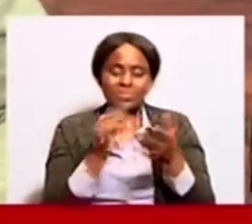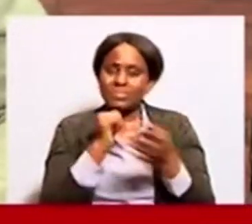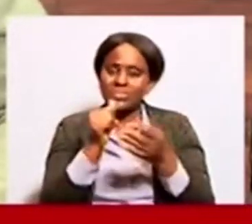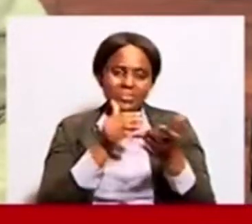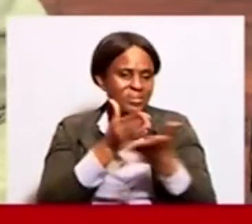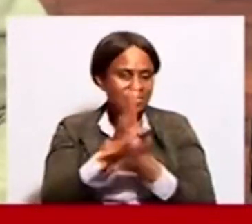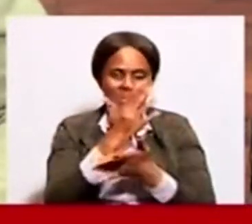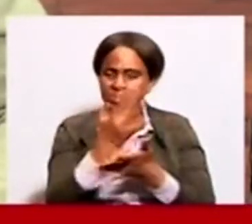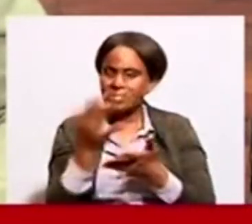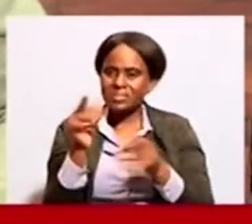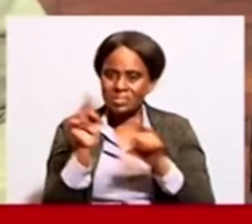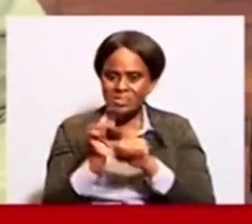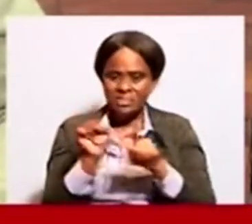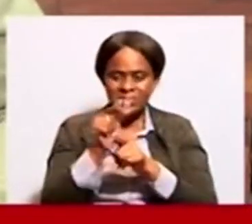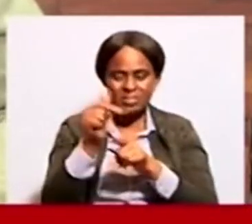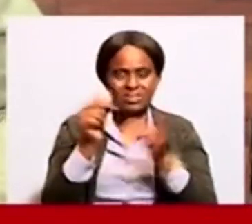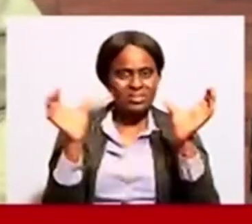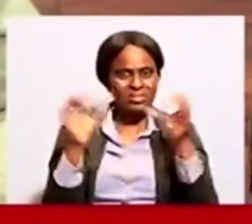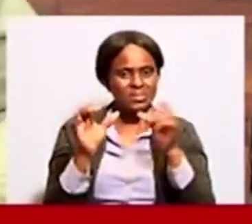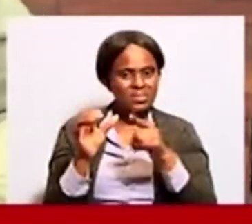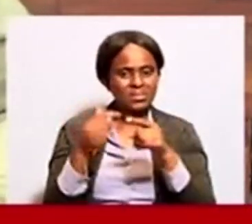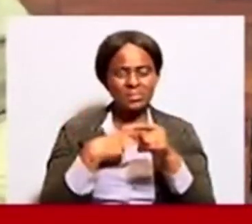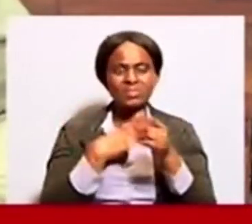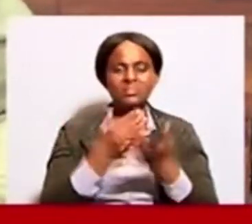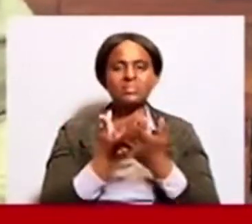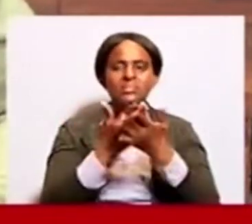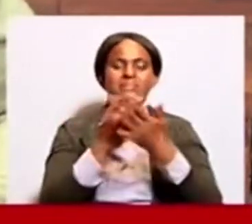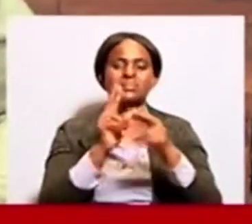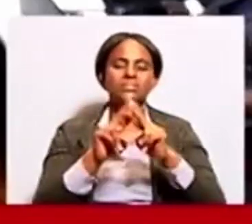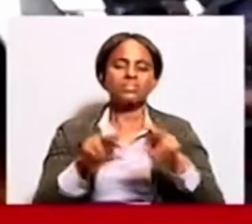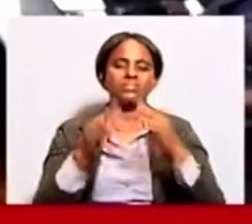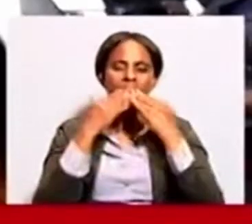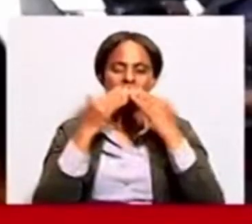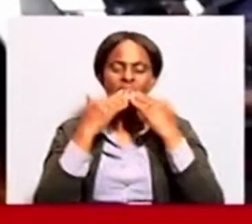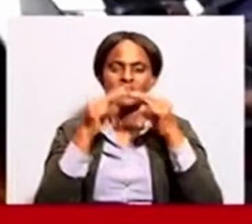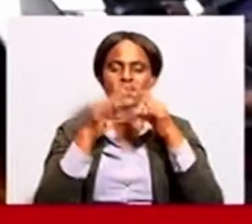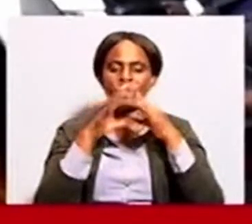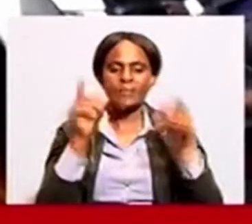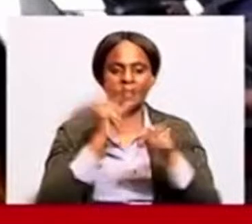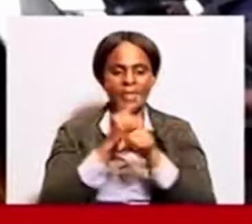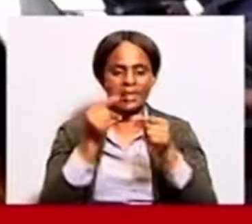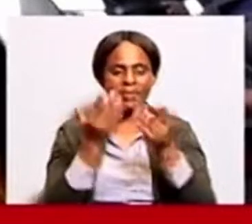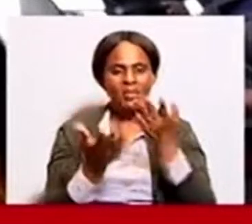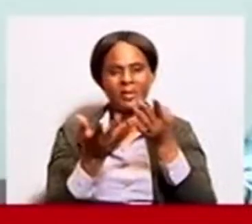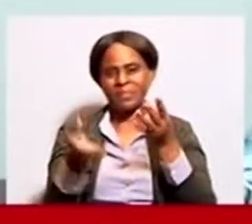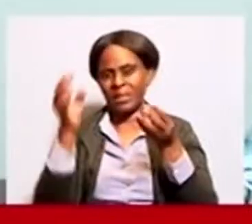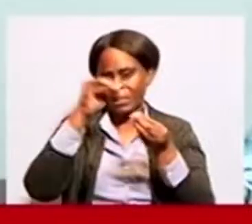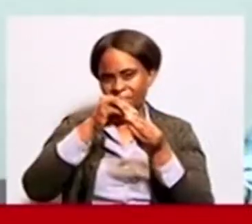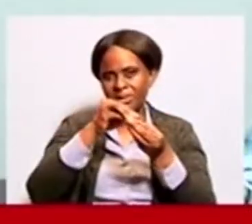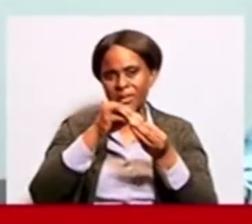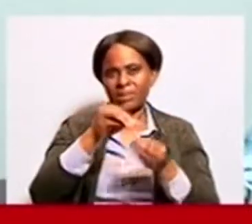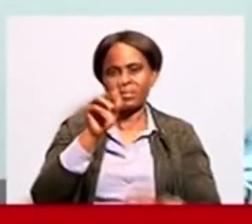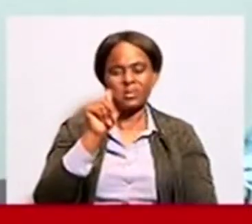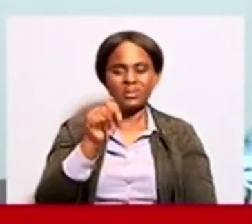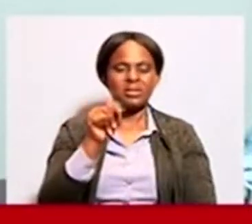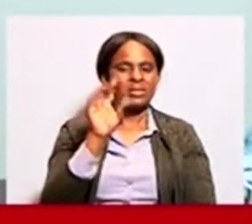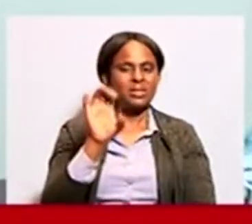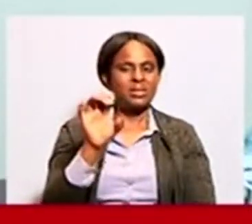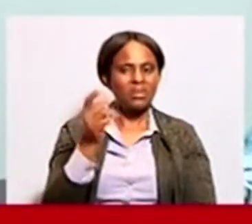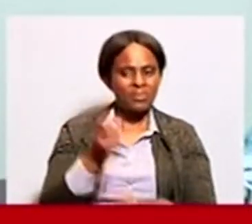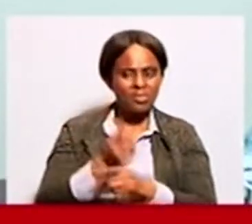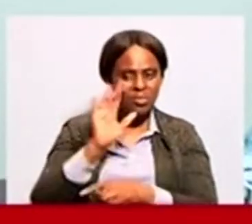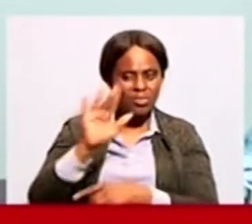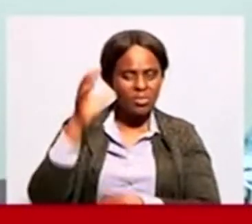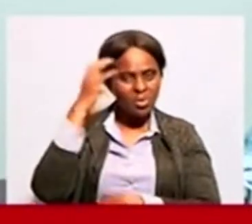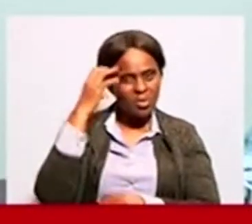correct thing as a council? I submit, Chair. Thank you very much. Maybe just an addition. TC, from your